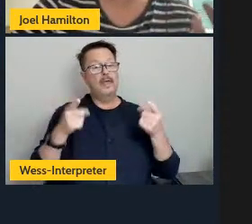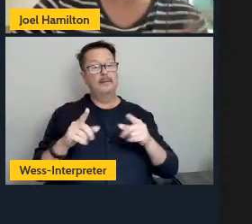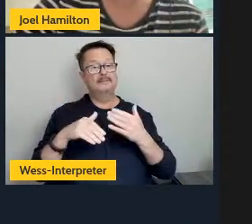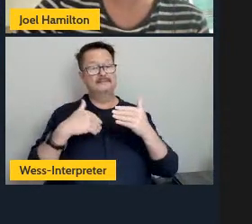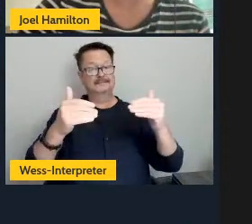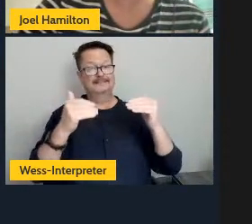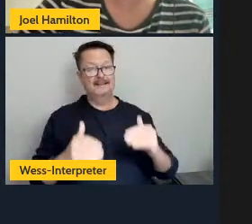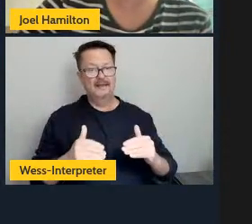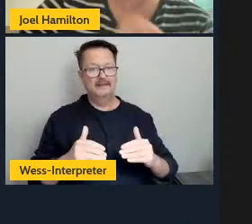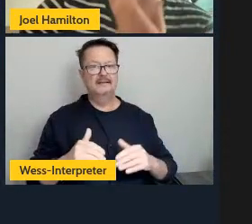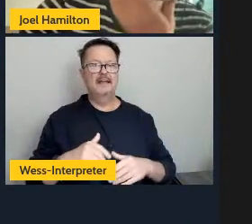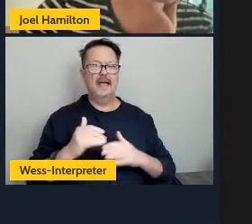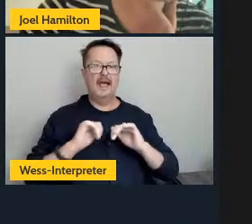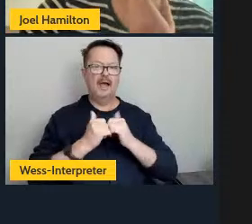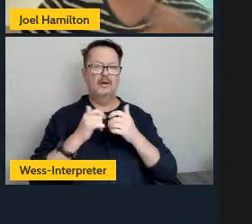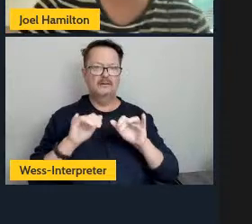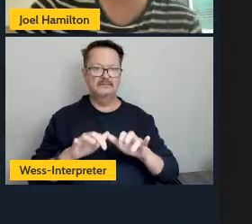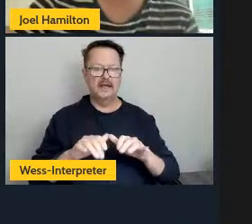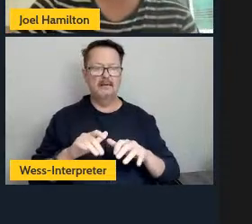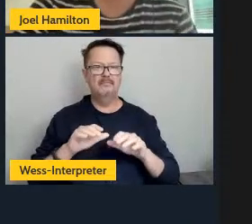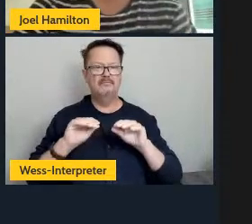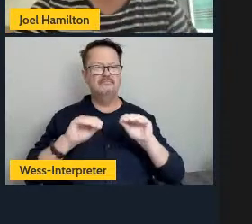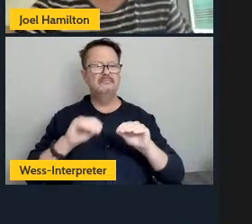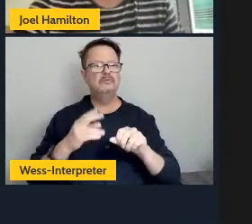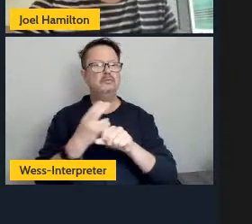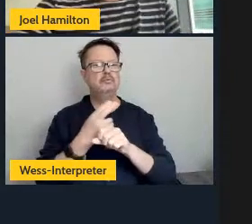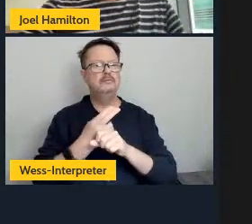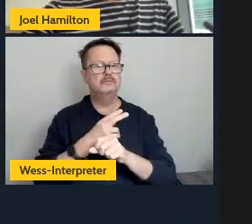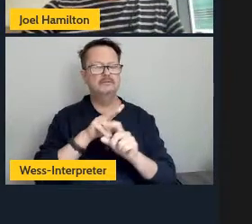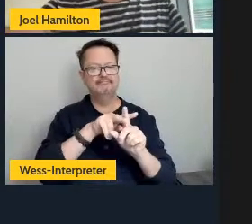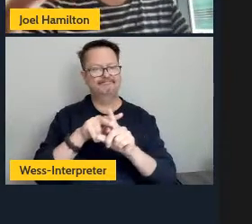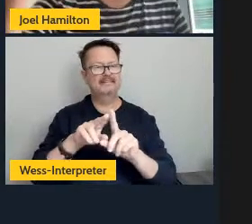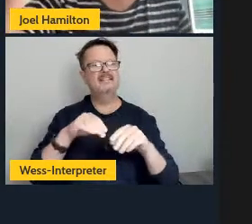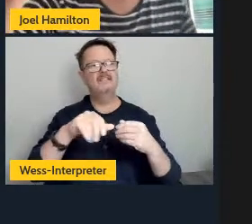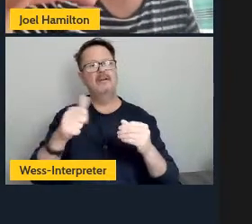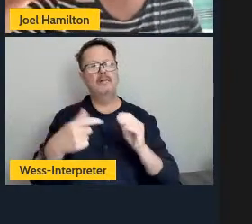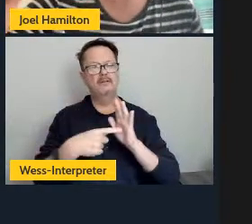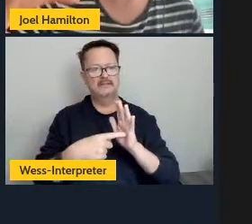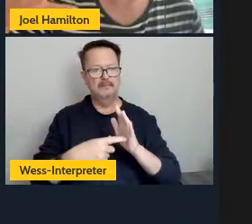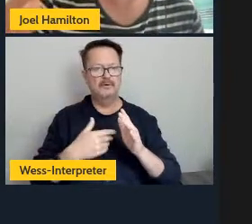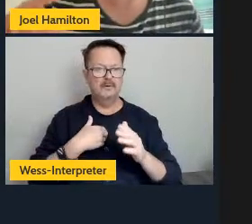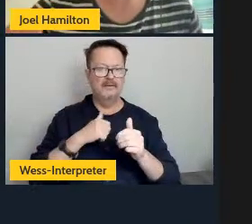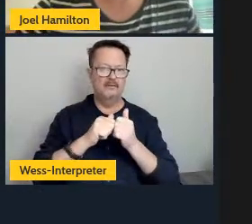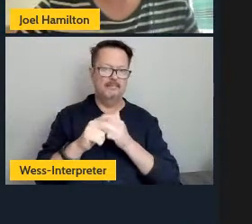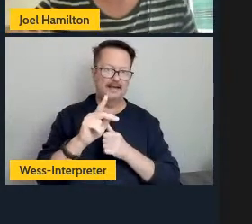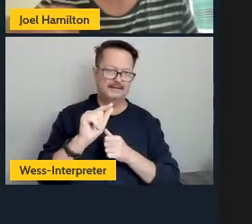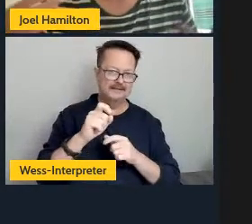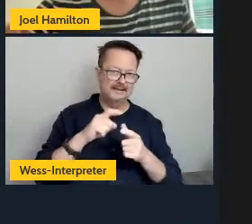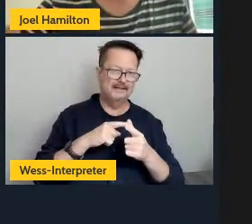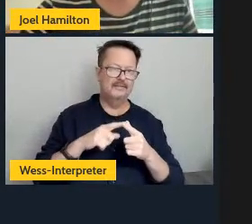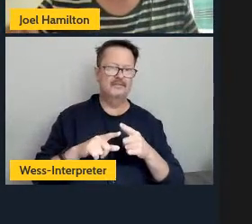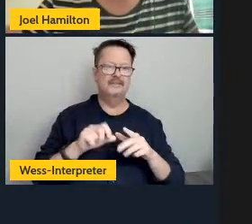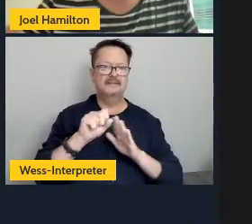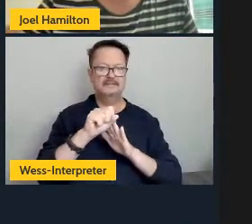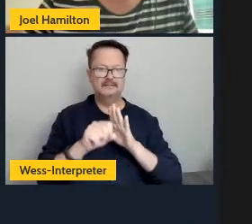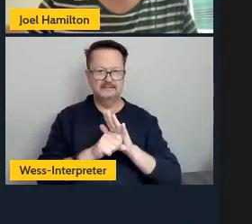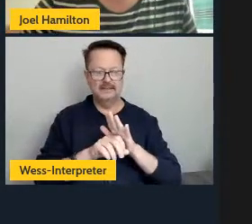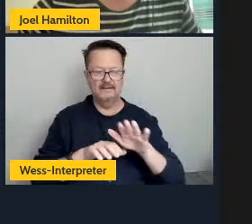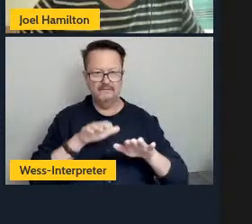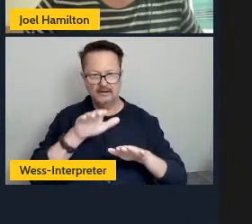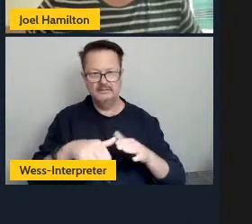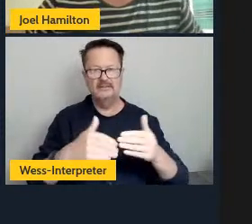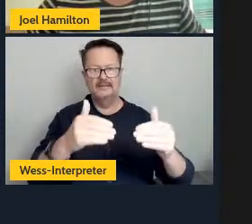could this type be useful anywhere else? So consider the following example. There we have our parse state in the step function. The next state is a